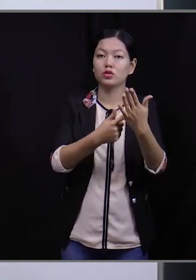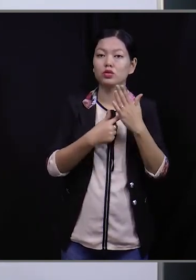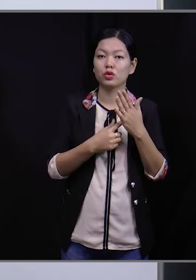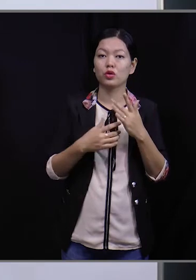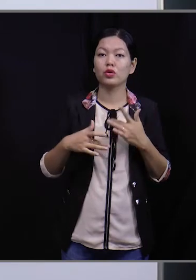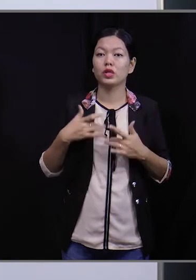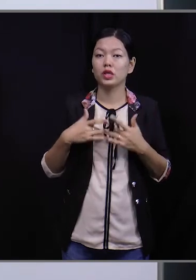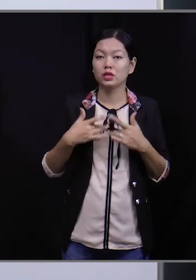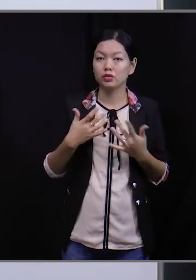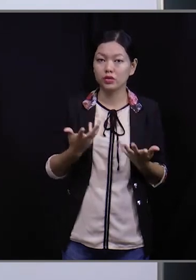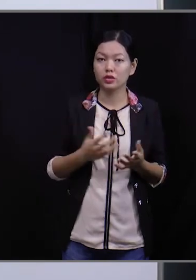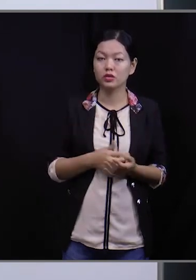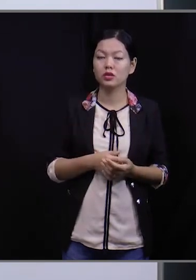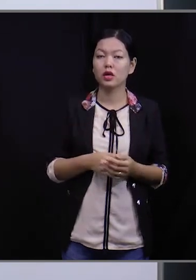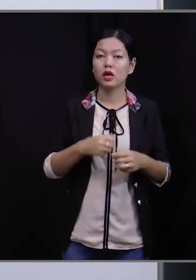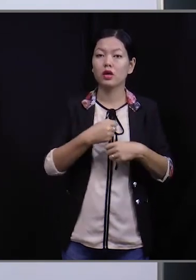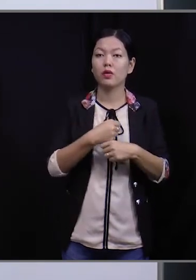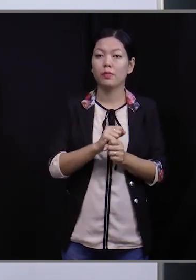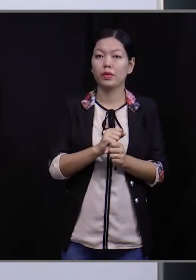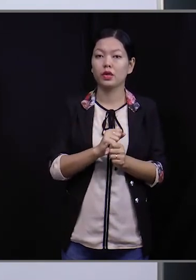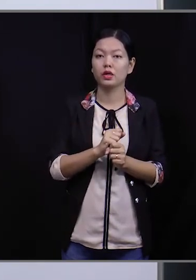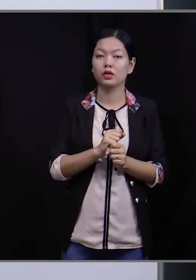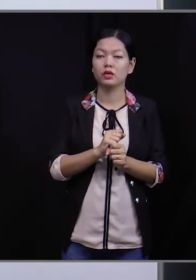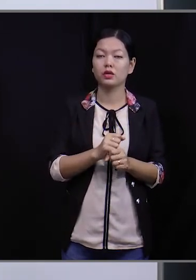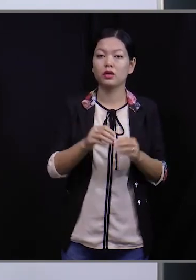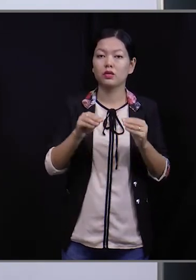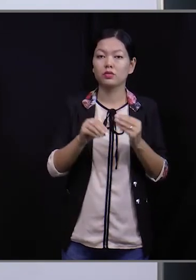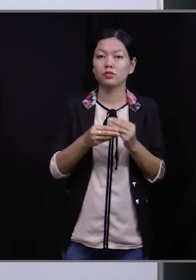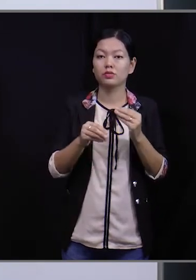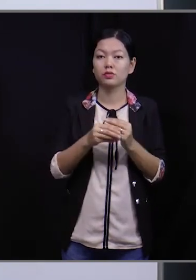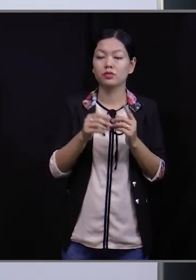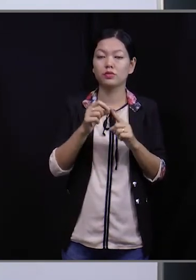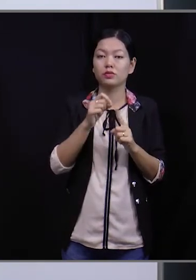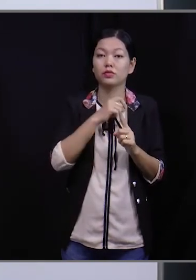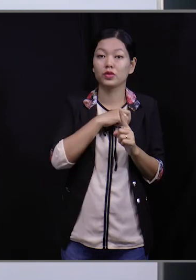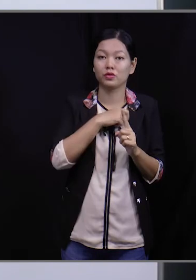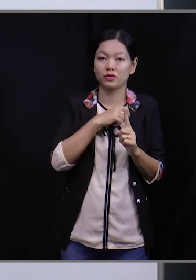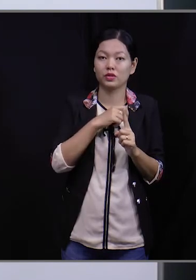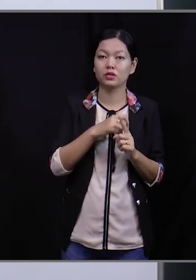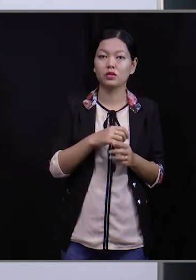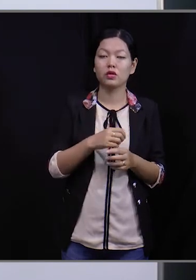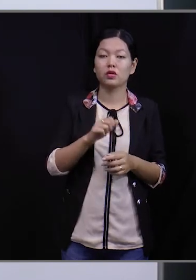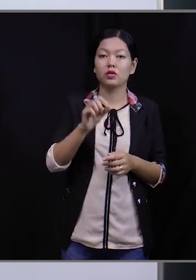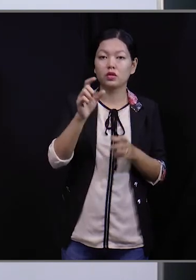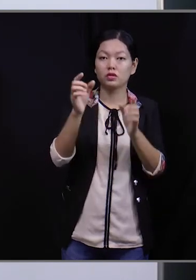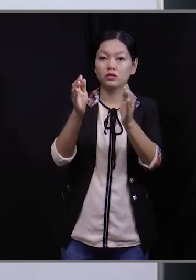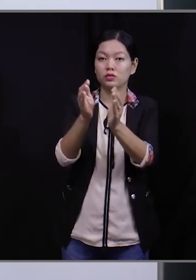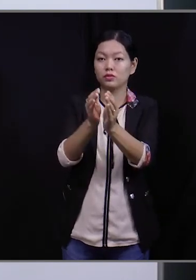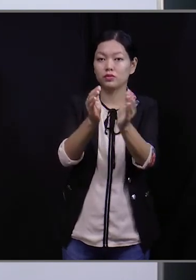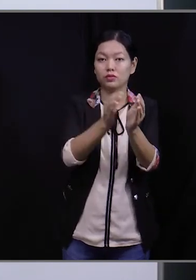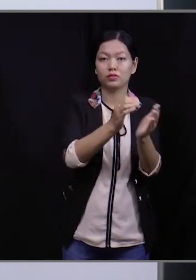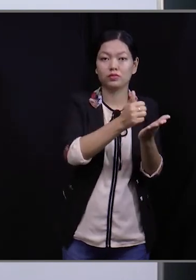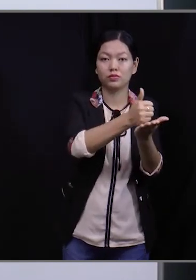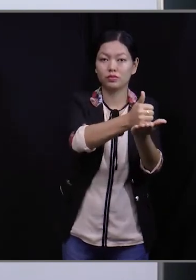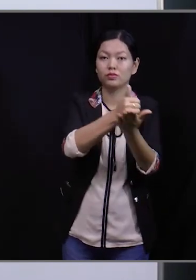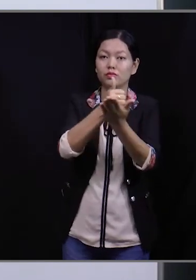commercial banks to create as much credit as possible, because we are having, the government is applying